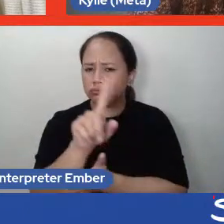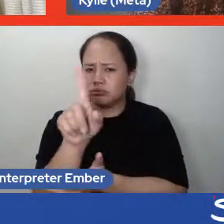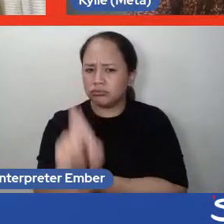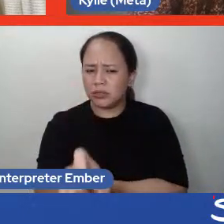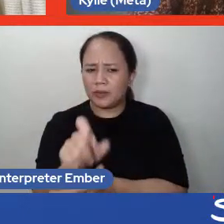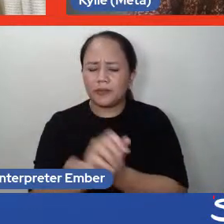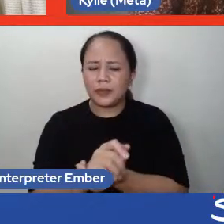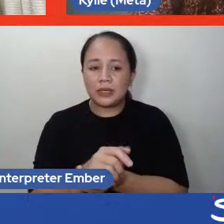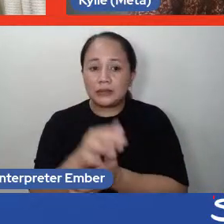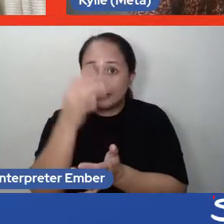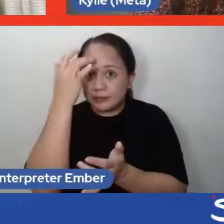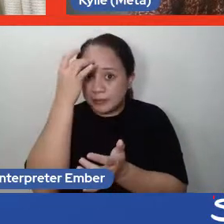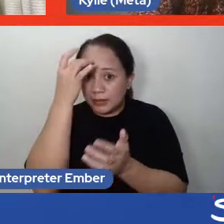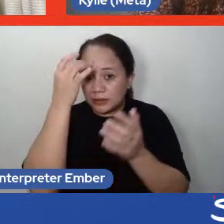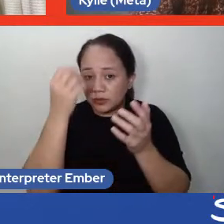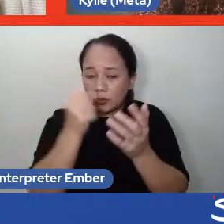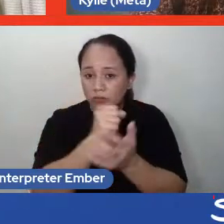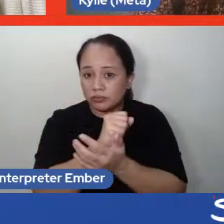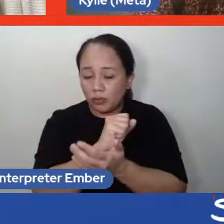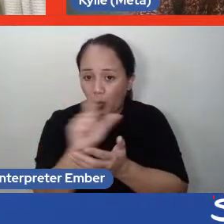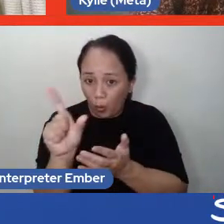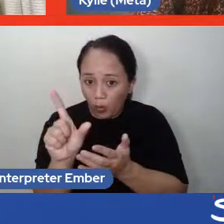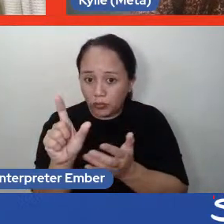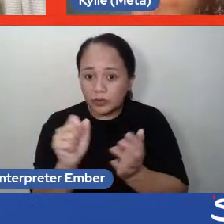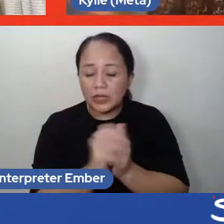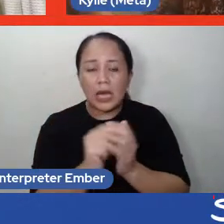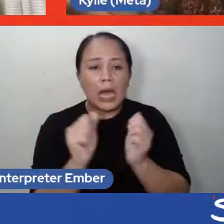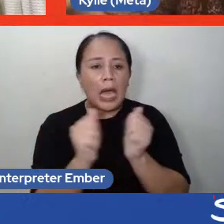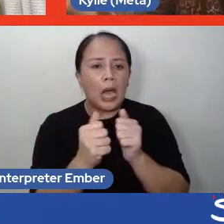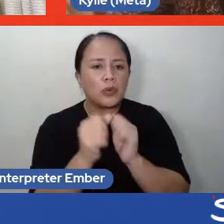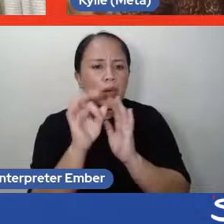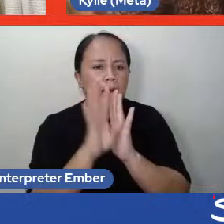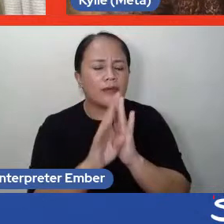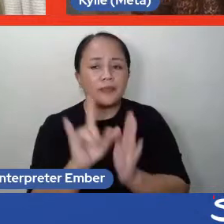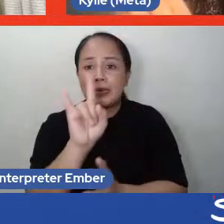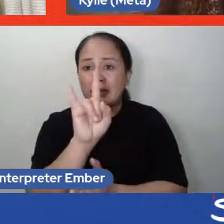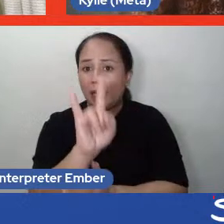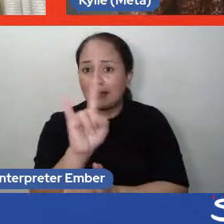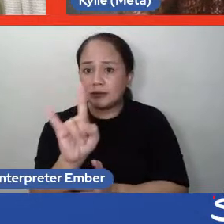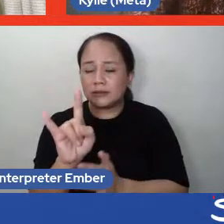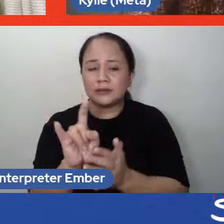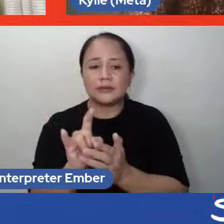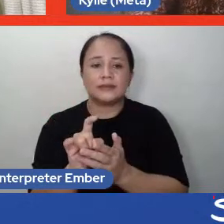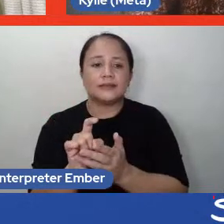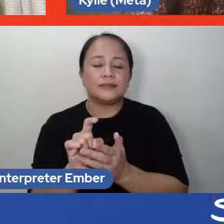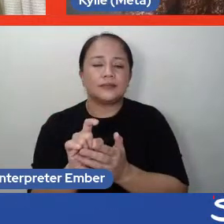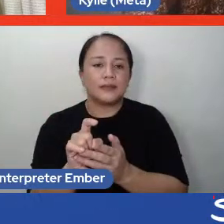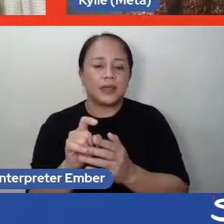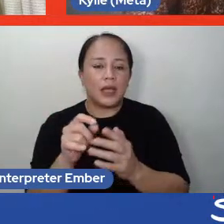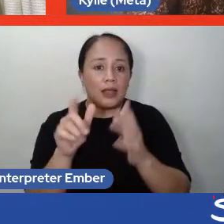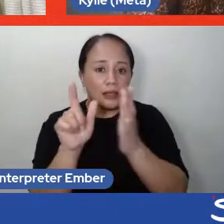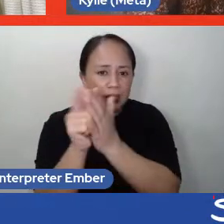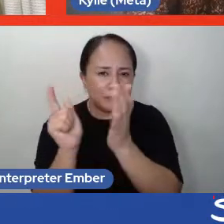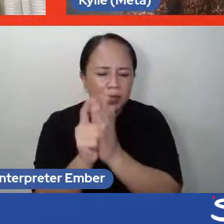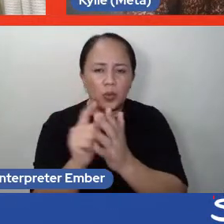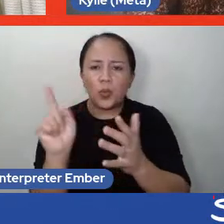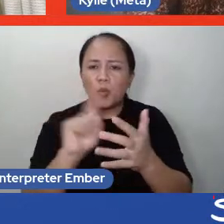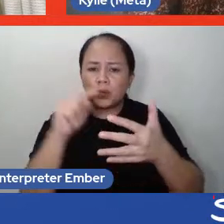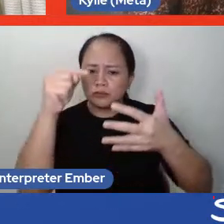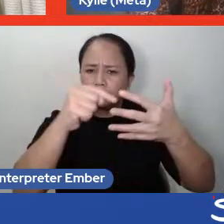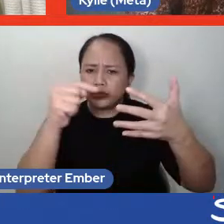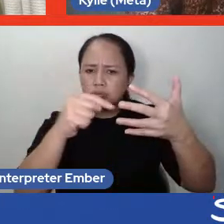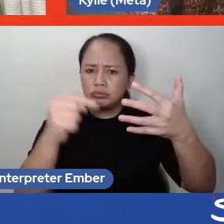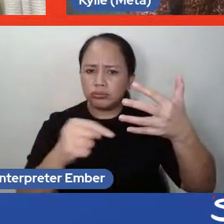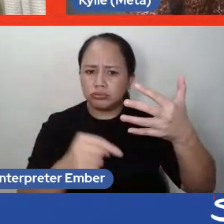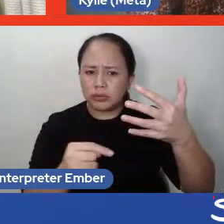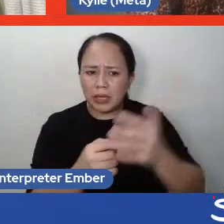in the minds of every one of us. So how does the Facebook ads library work and what are its component or elements? I